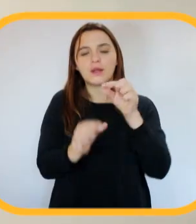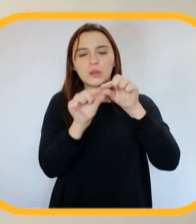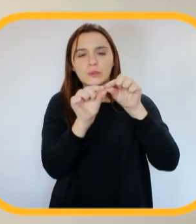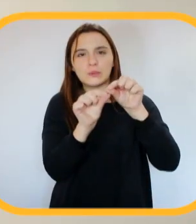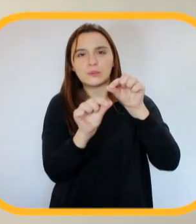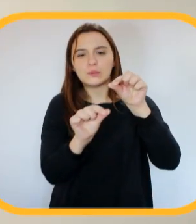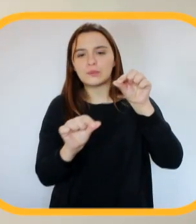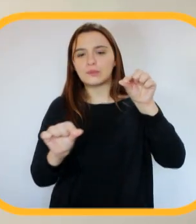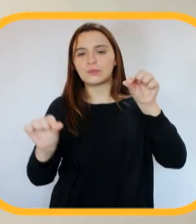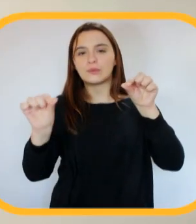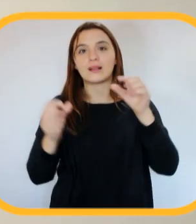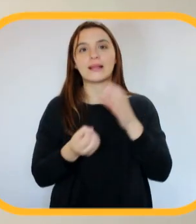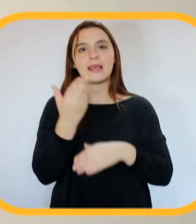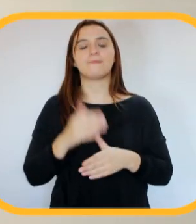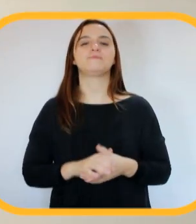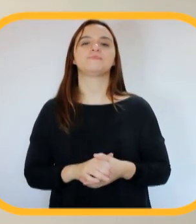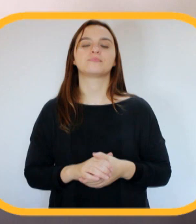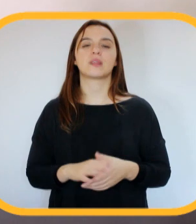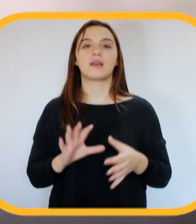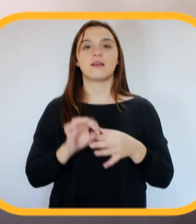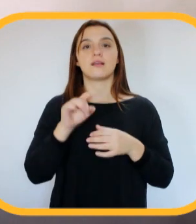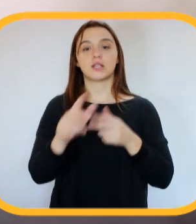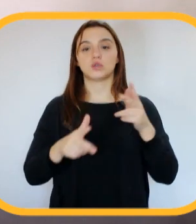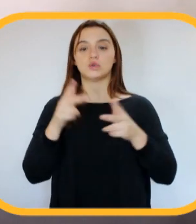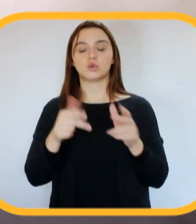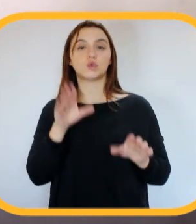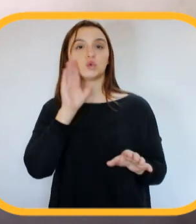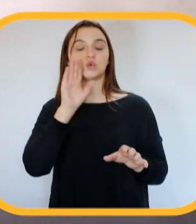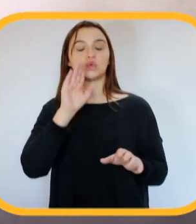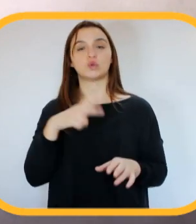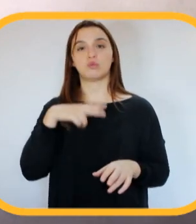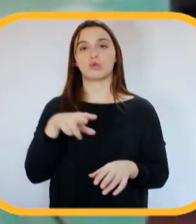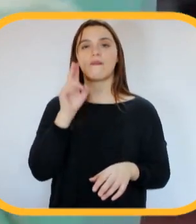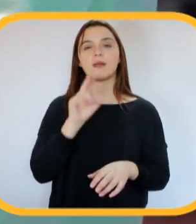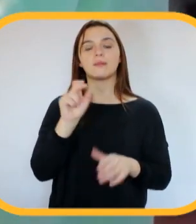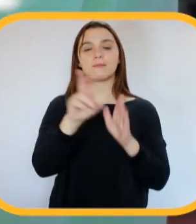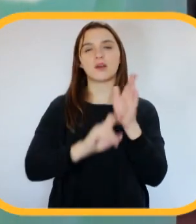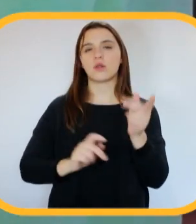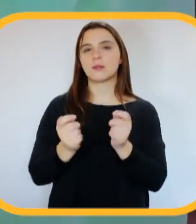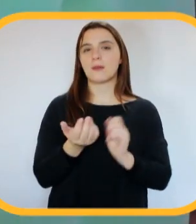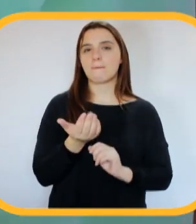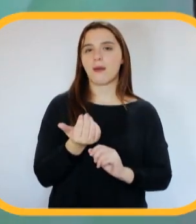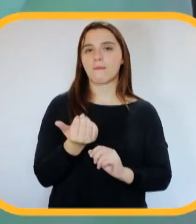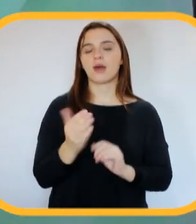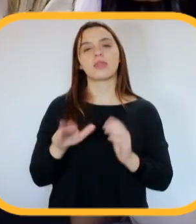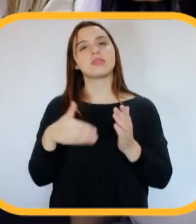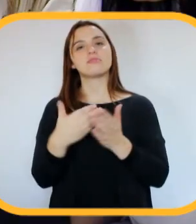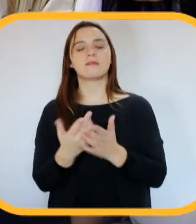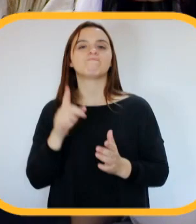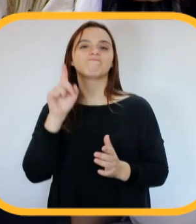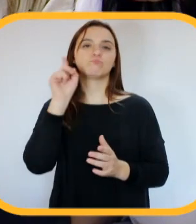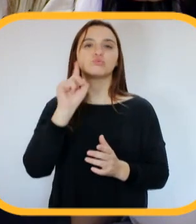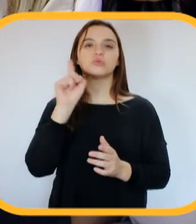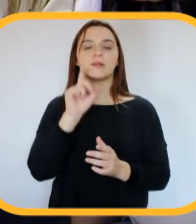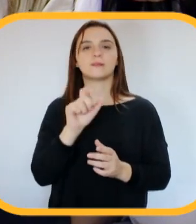derretidos e são transformados em microfios. A industrialização poluente que se verifica no país, bem como a falta de regulamentação neste sentido, torna cada